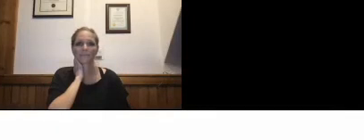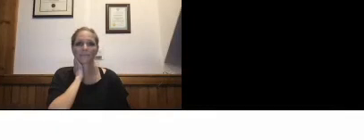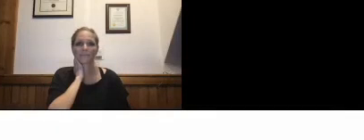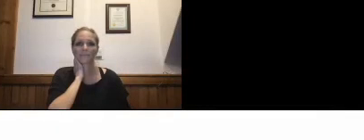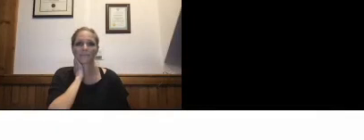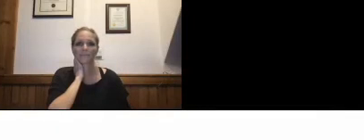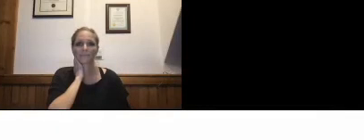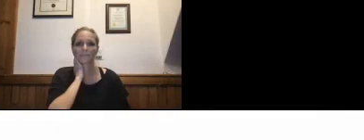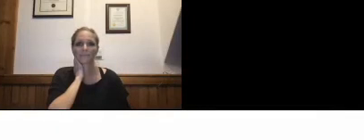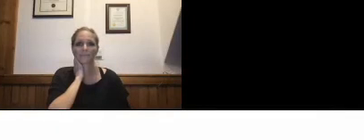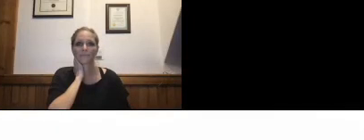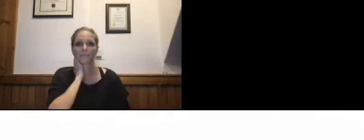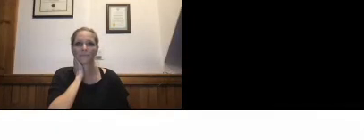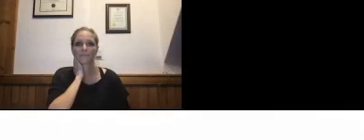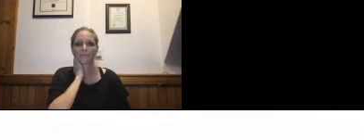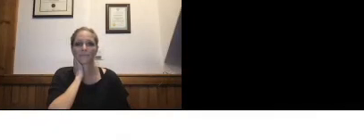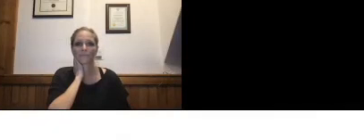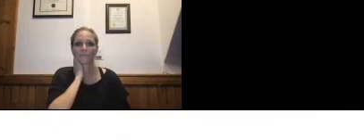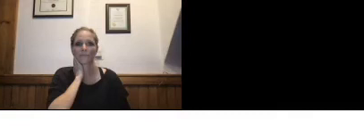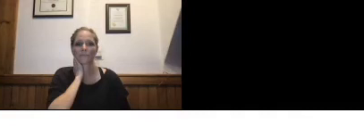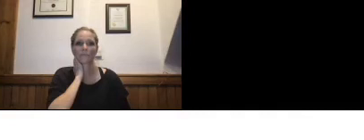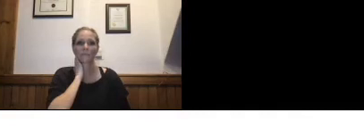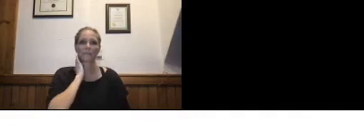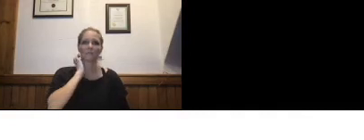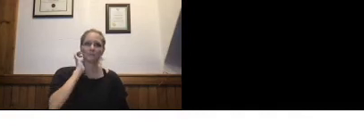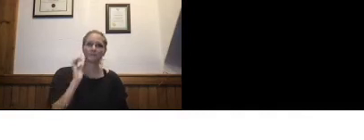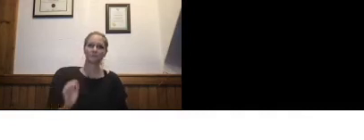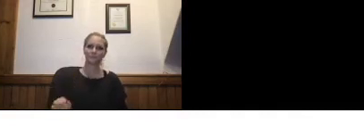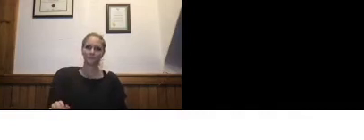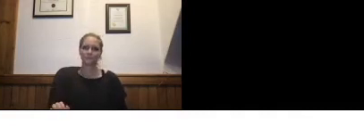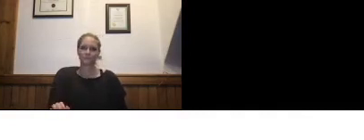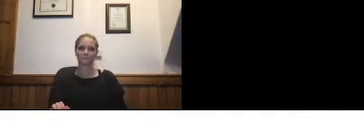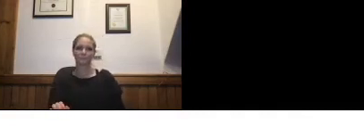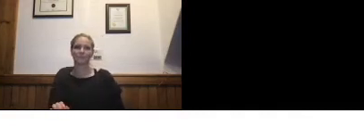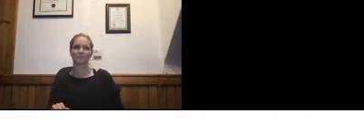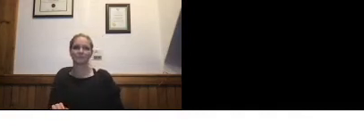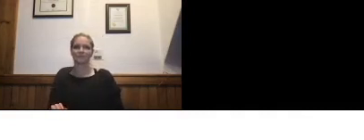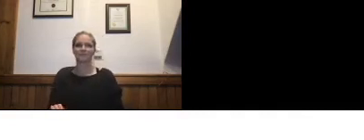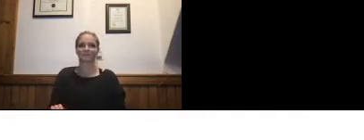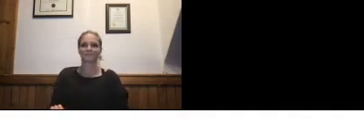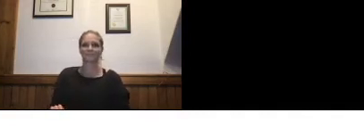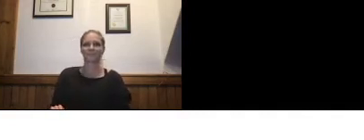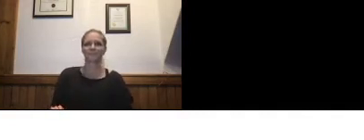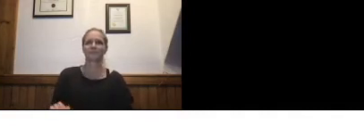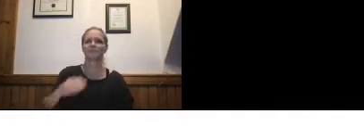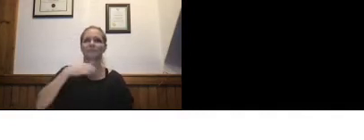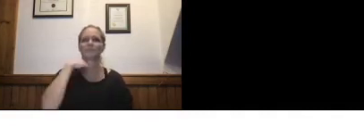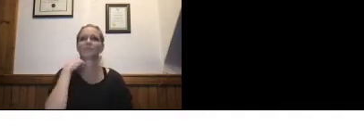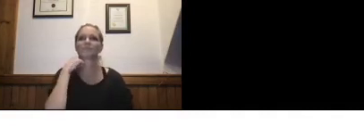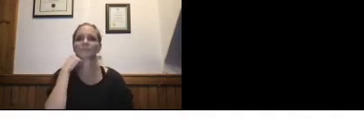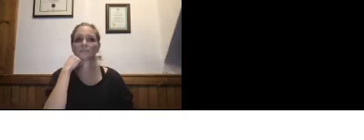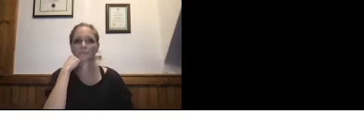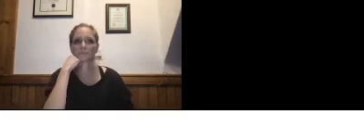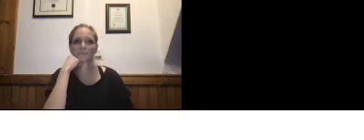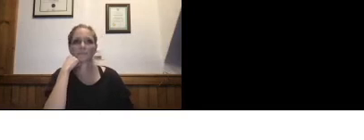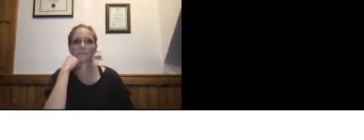that this is now going into clinical trial. So this rather scary but amazing technology is going to be used in 2